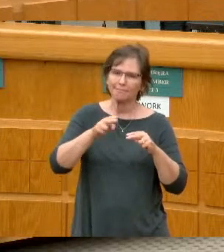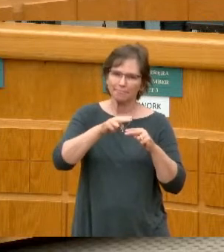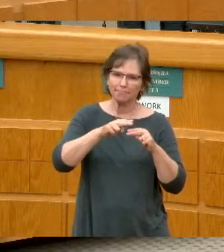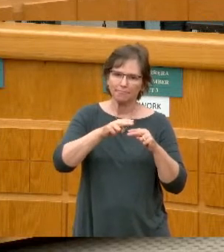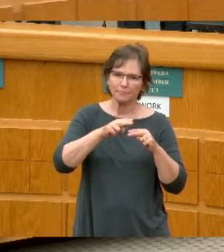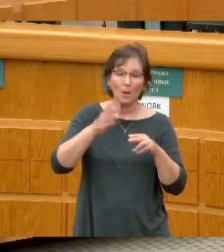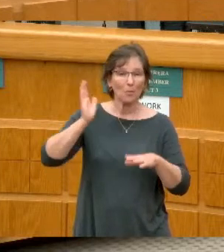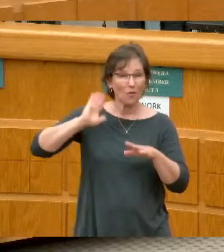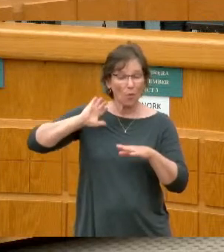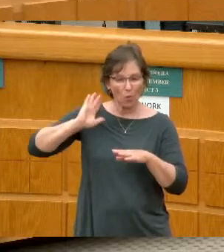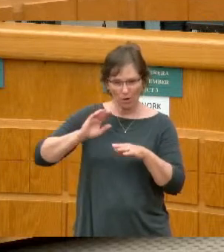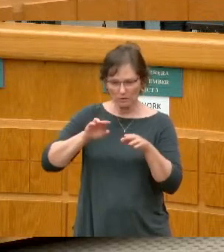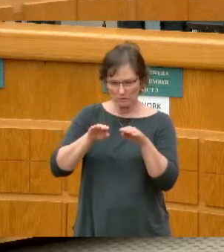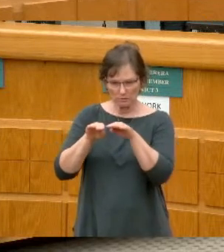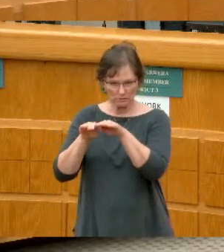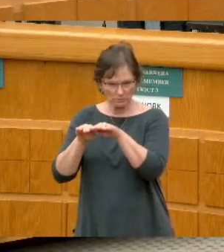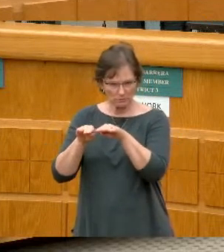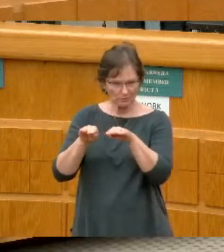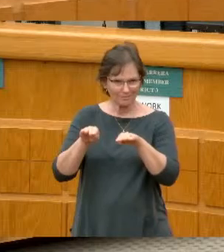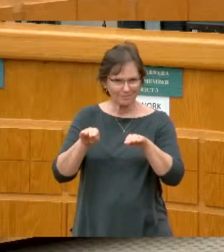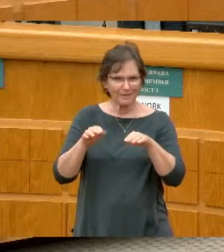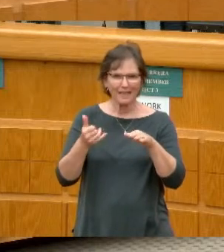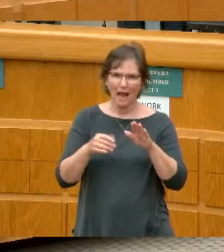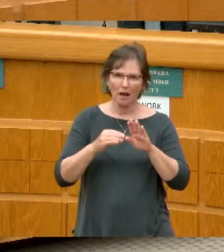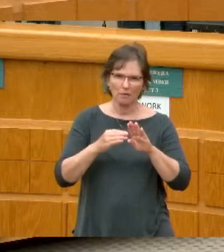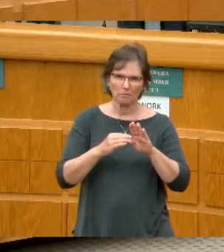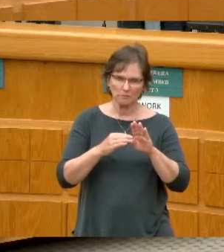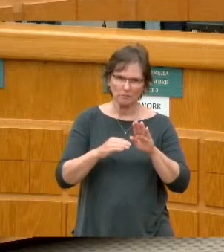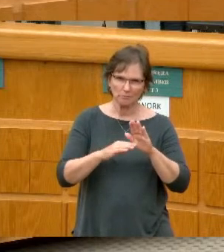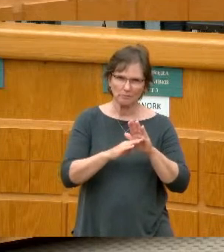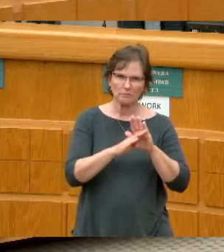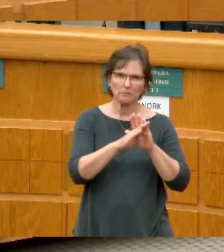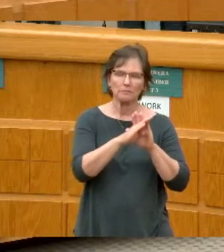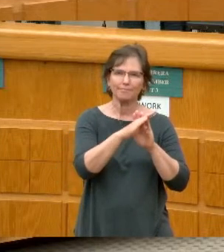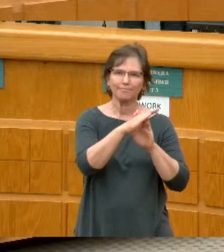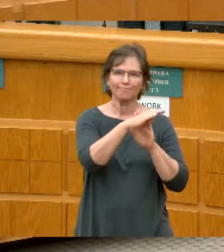home, isolated, as well as their contacts. Next slide.